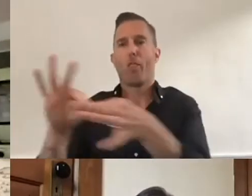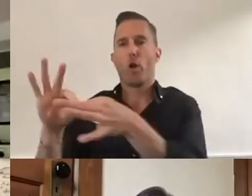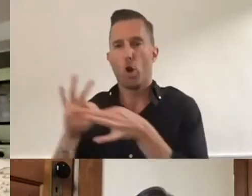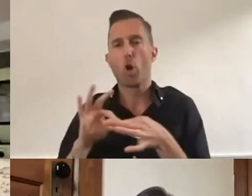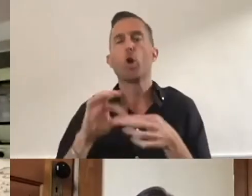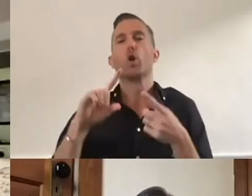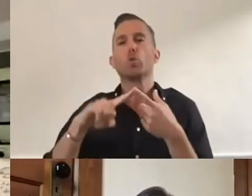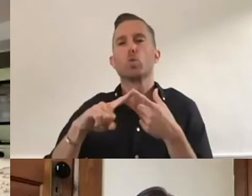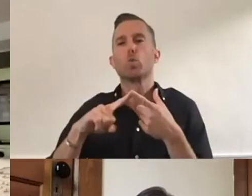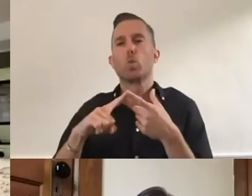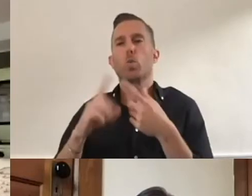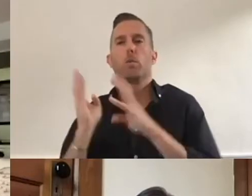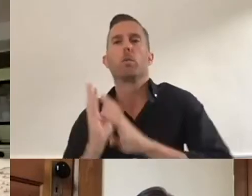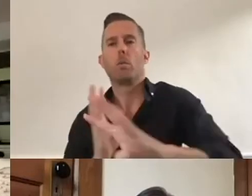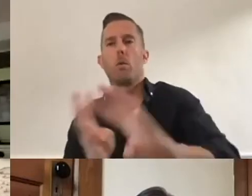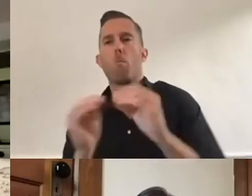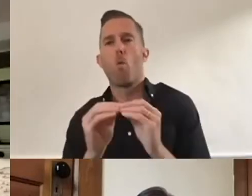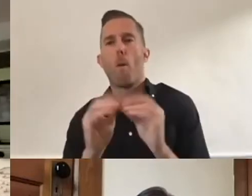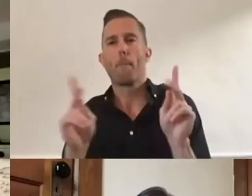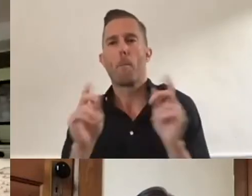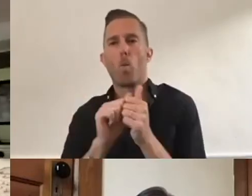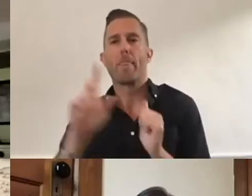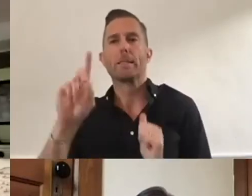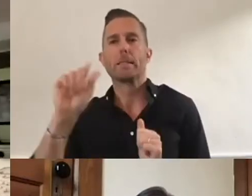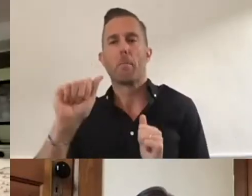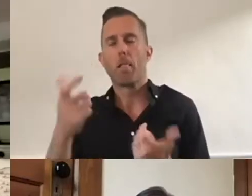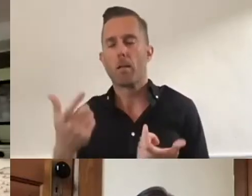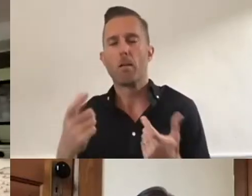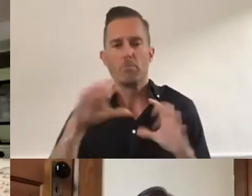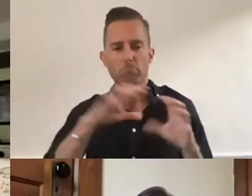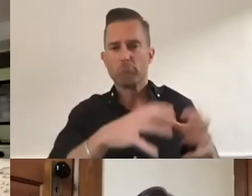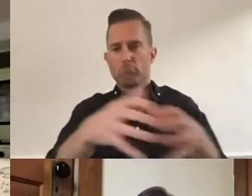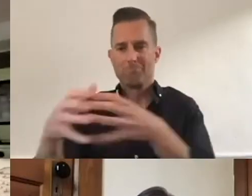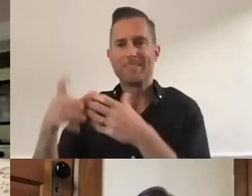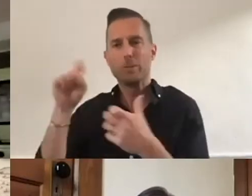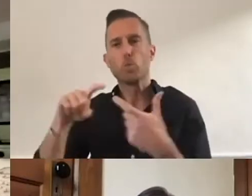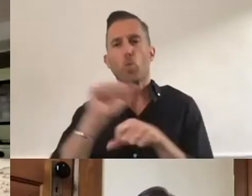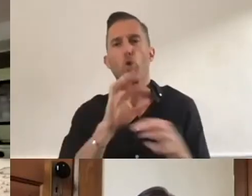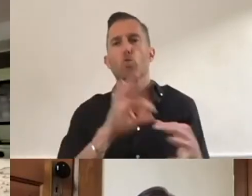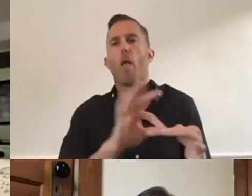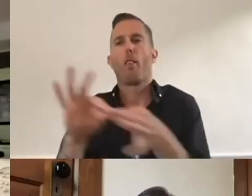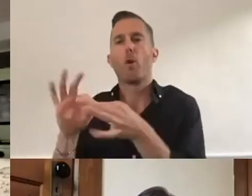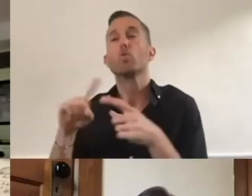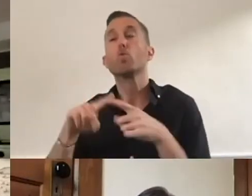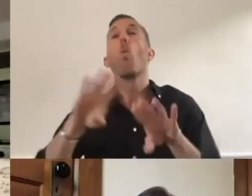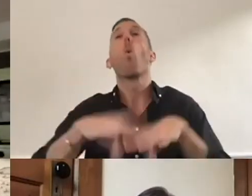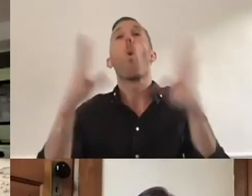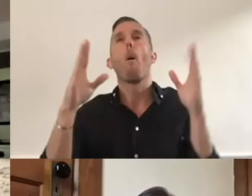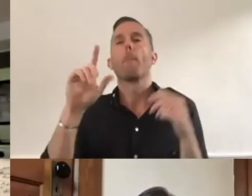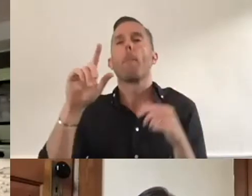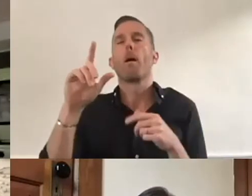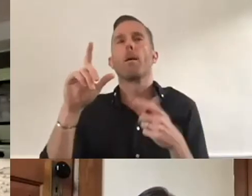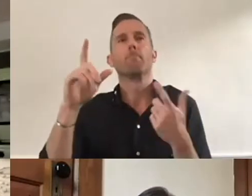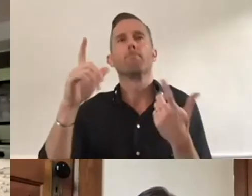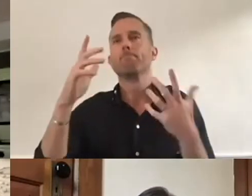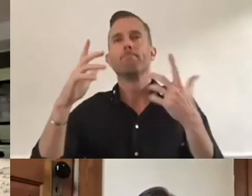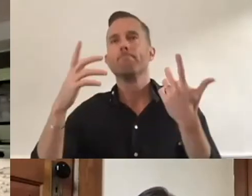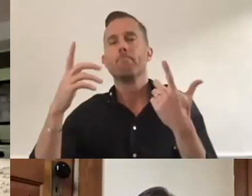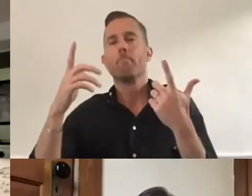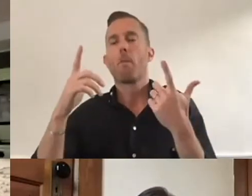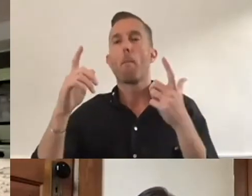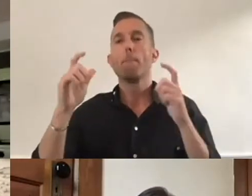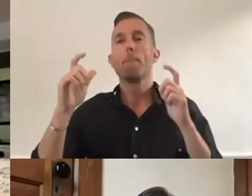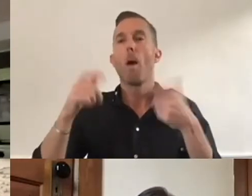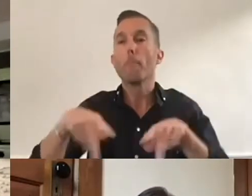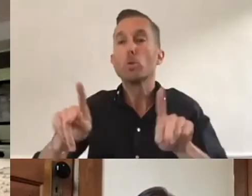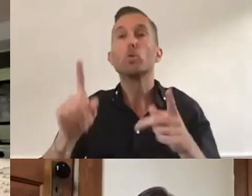order to, open the process up to people of all sorts of diverse backgrounds,